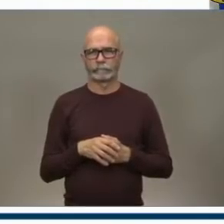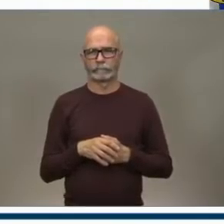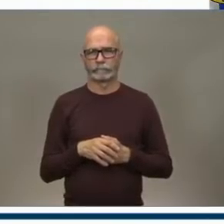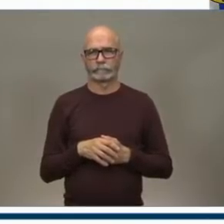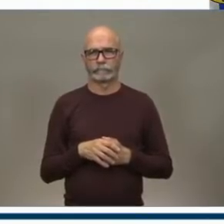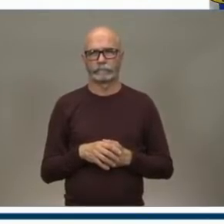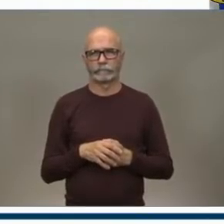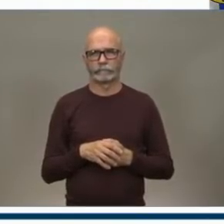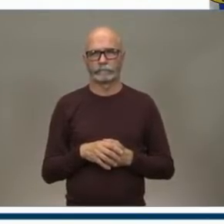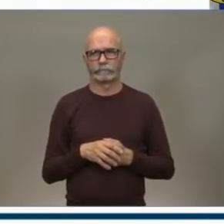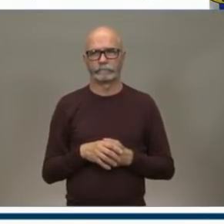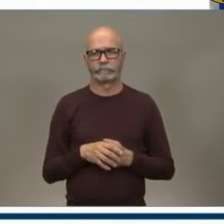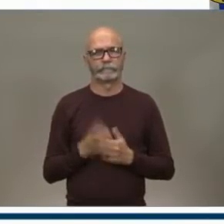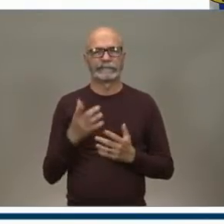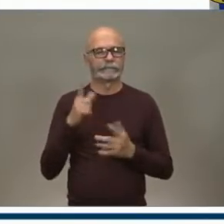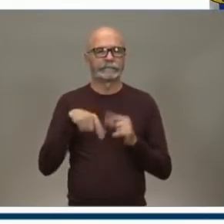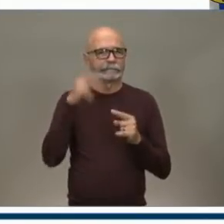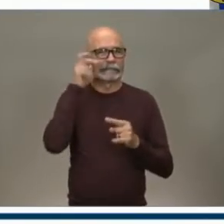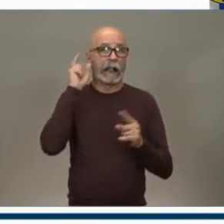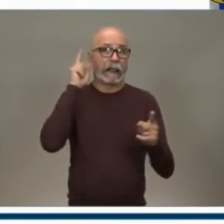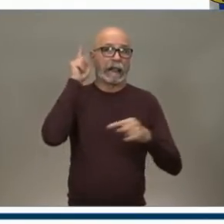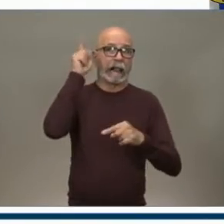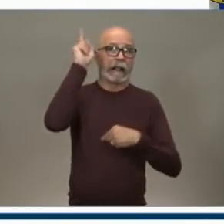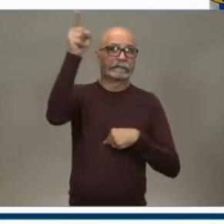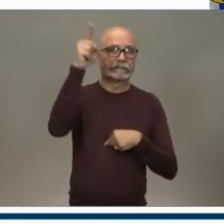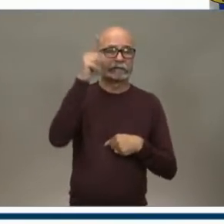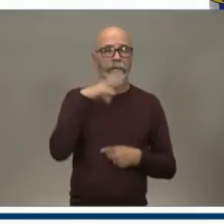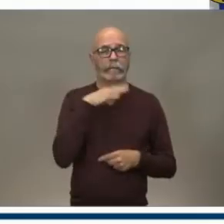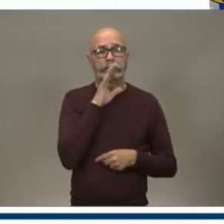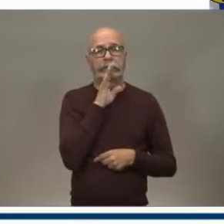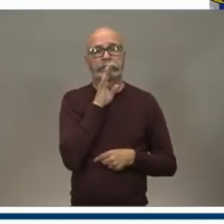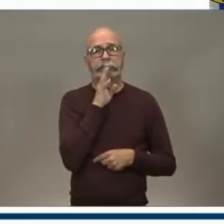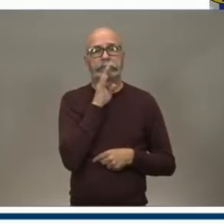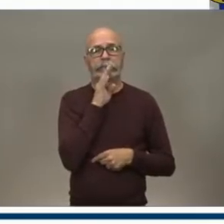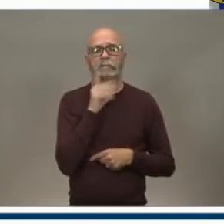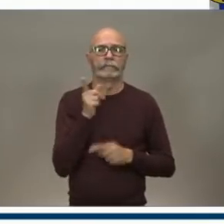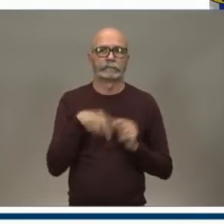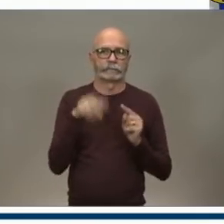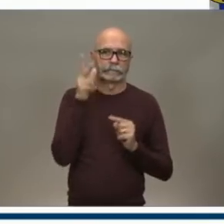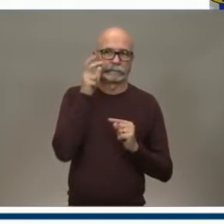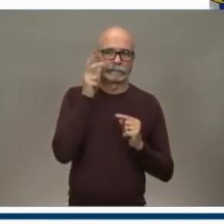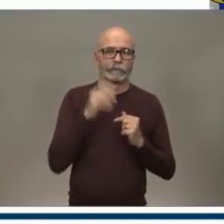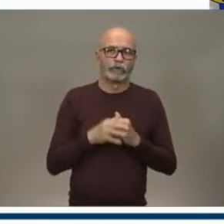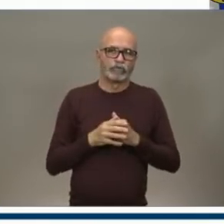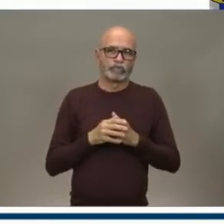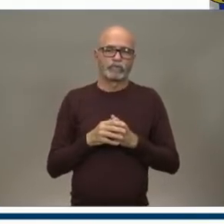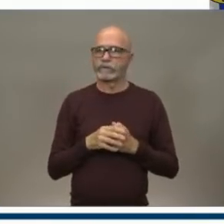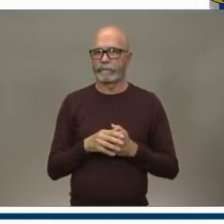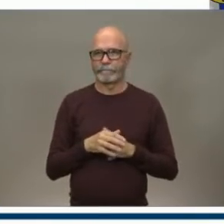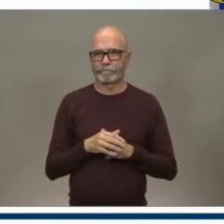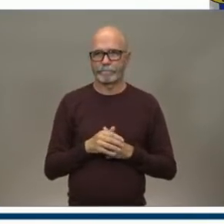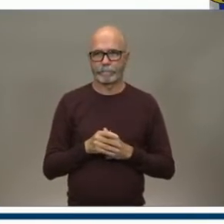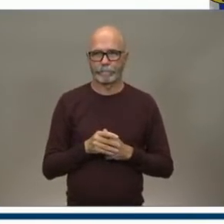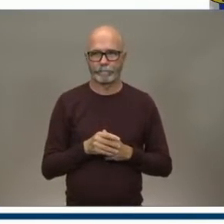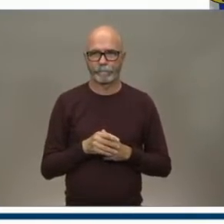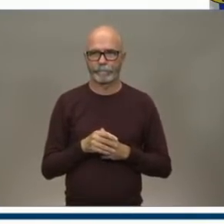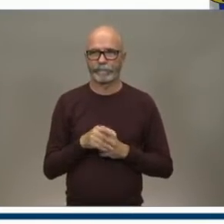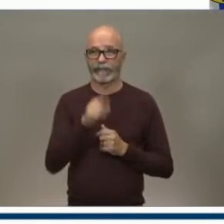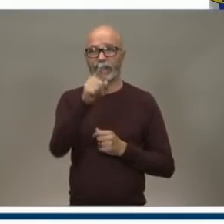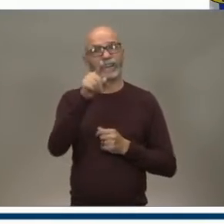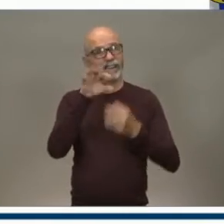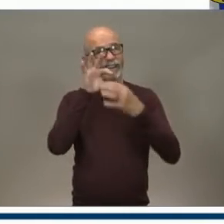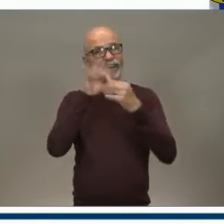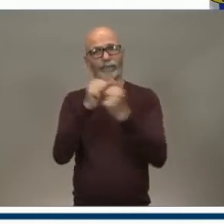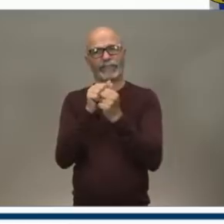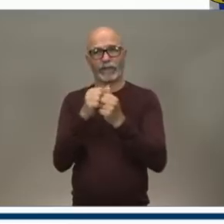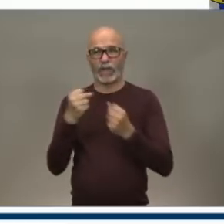else, do you think that the province should be providing some funding to make these cars more affordable to the average person? I'm going to tell you,